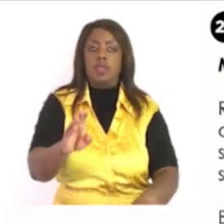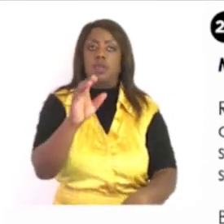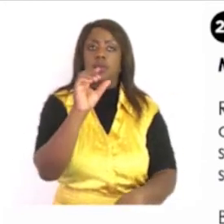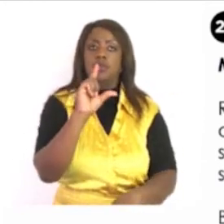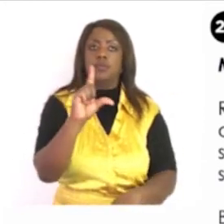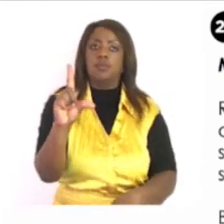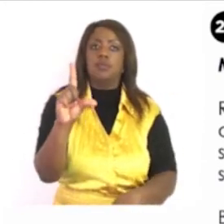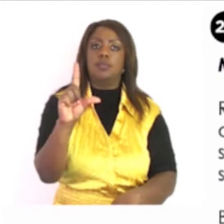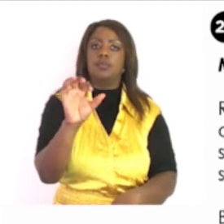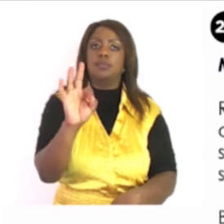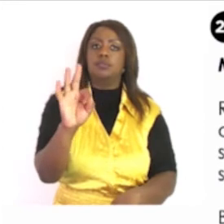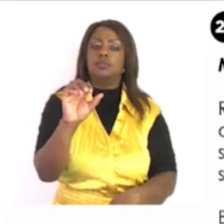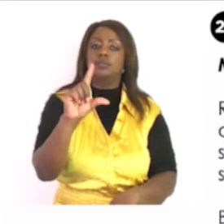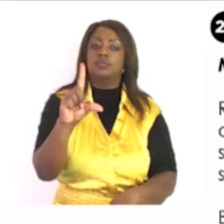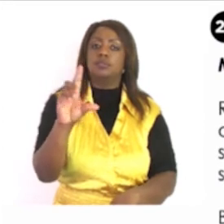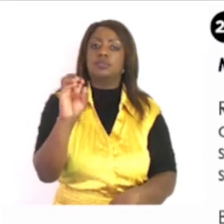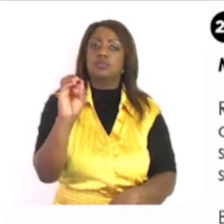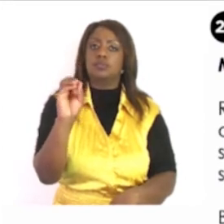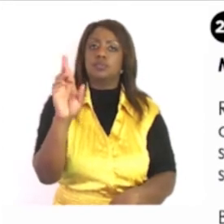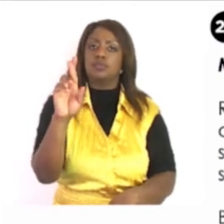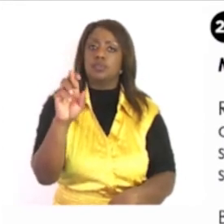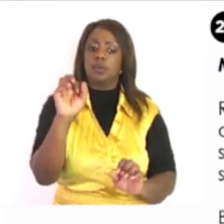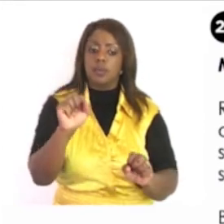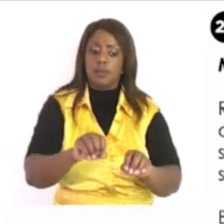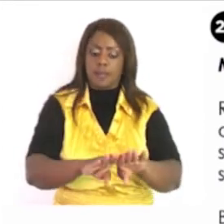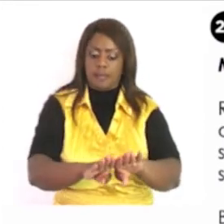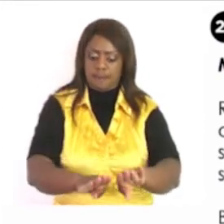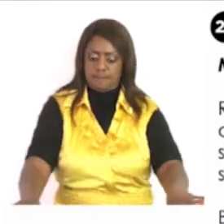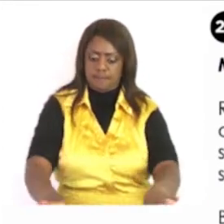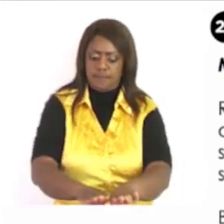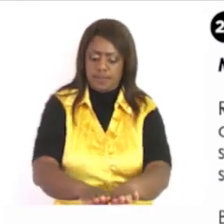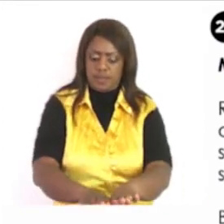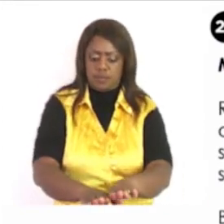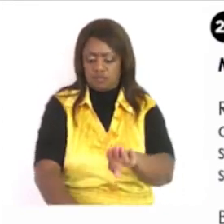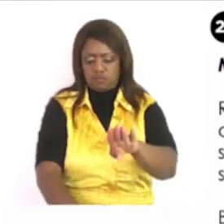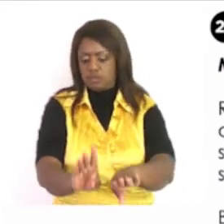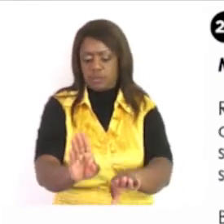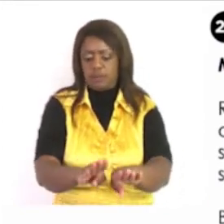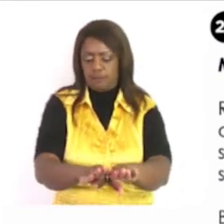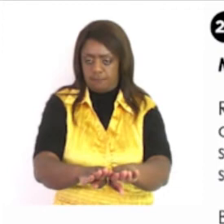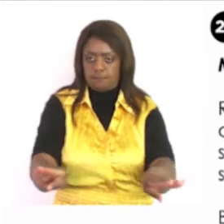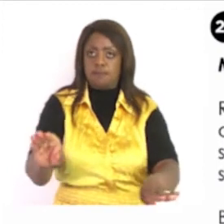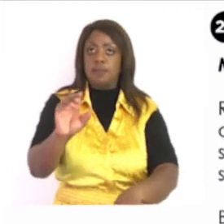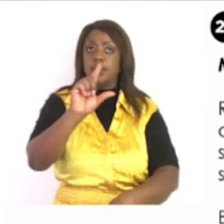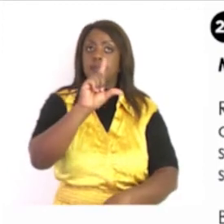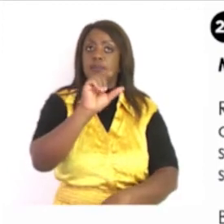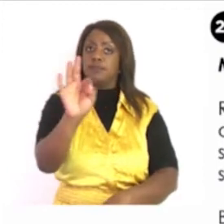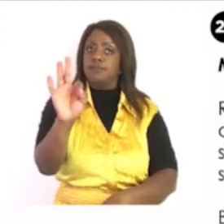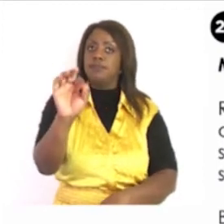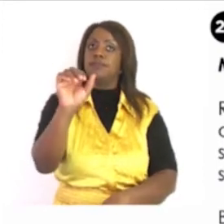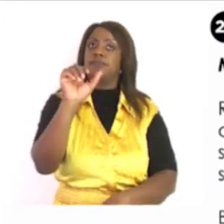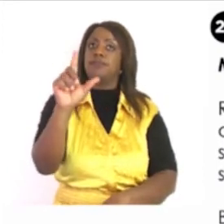measuring tape. Units, you must indicate the units. You can either measure units, can